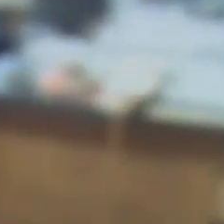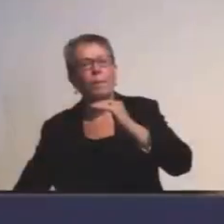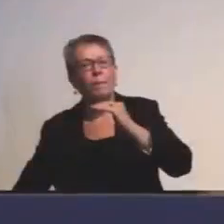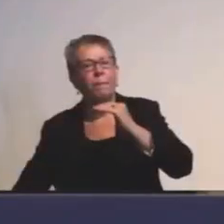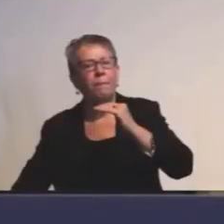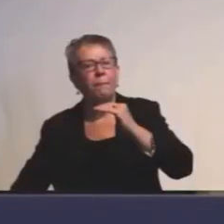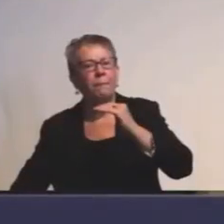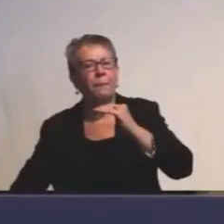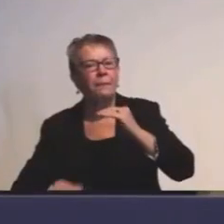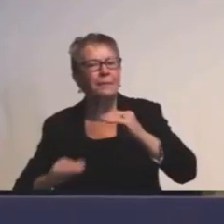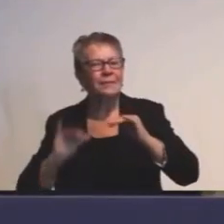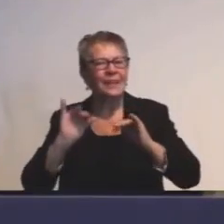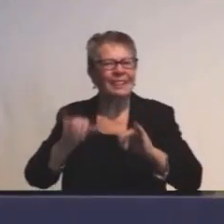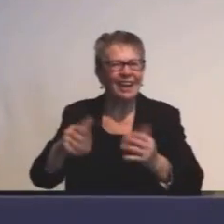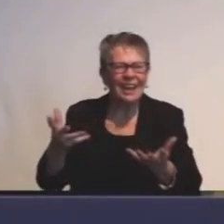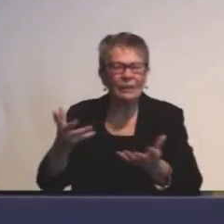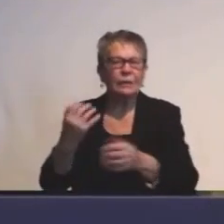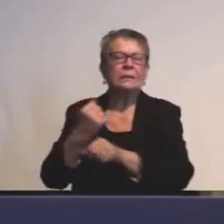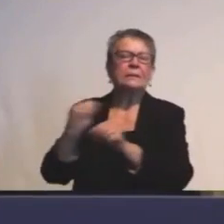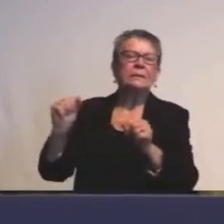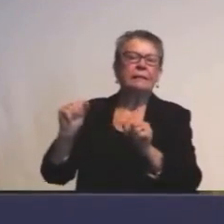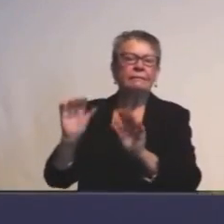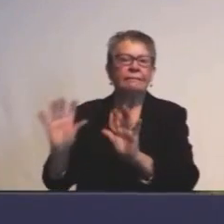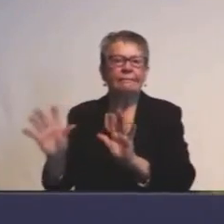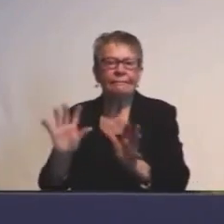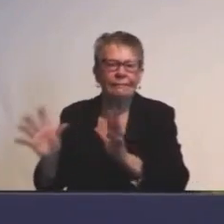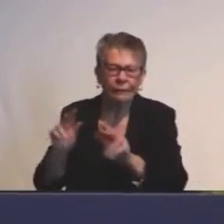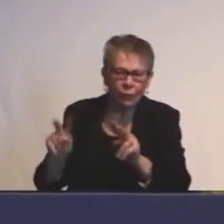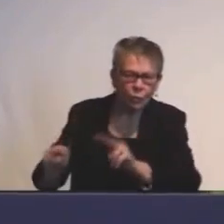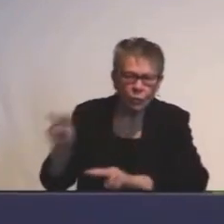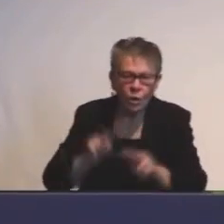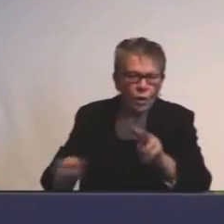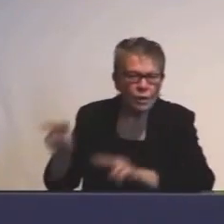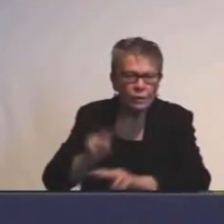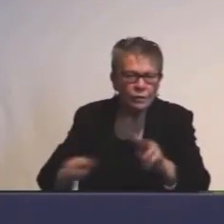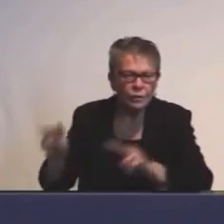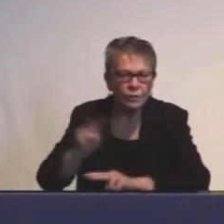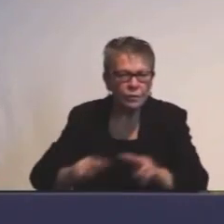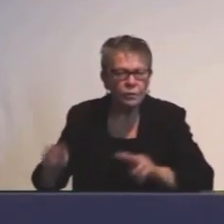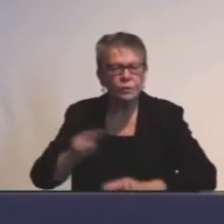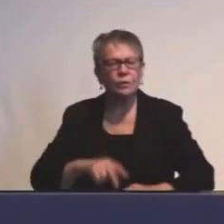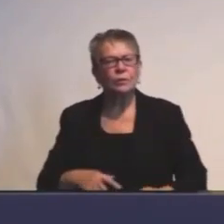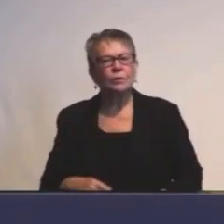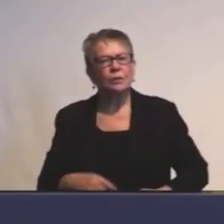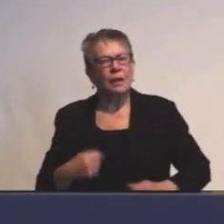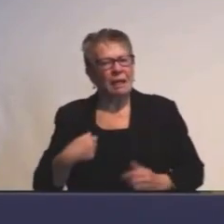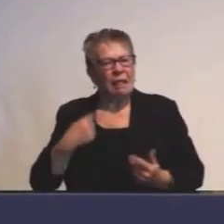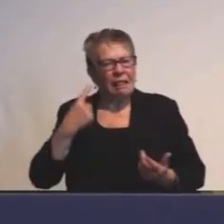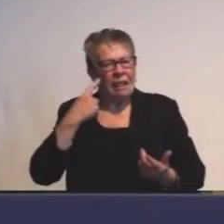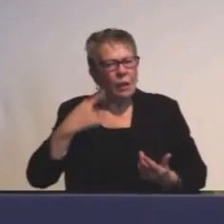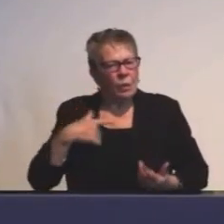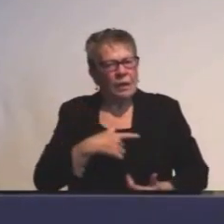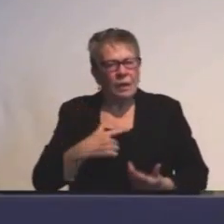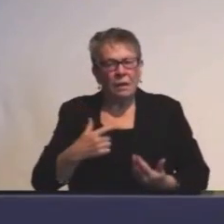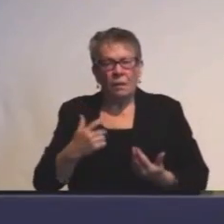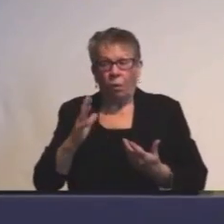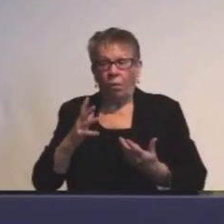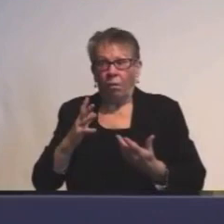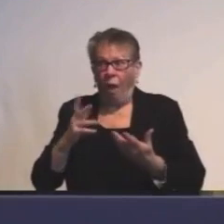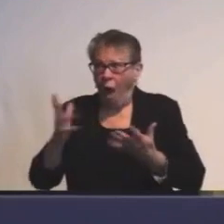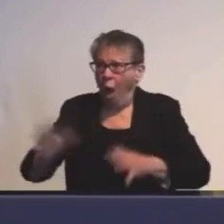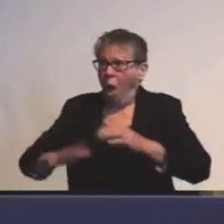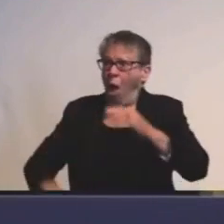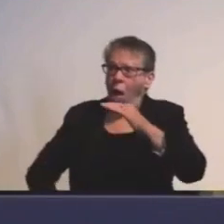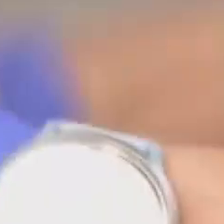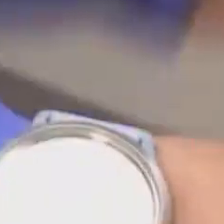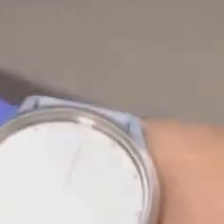to rise. Another good question. Are you overreacting? And a phrase that I've used is we're trying like heck